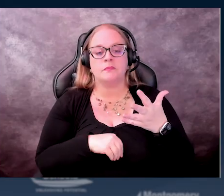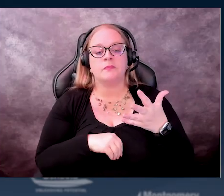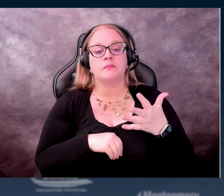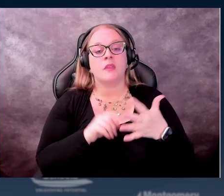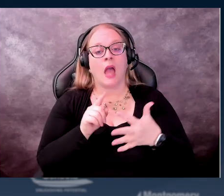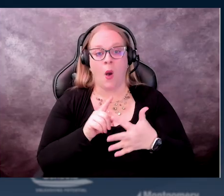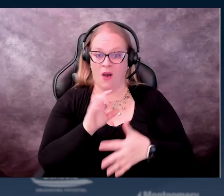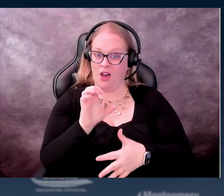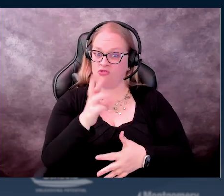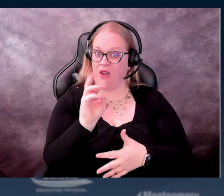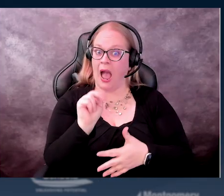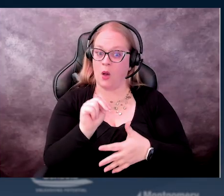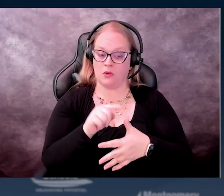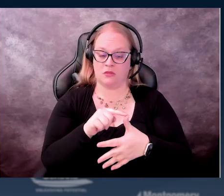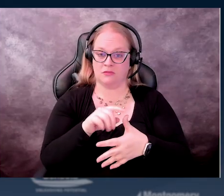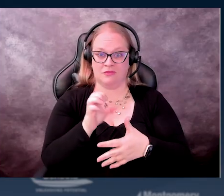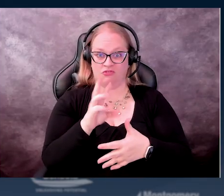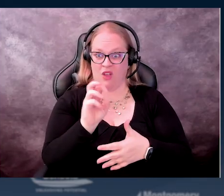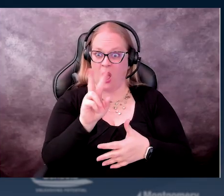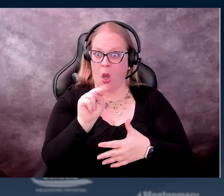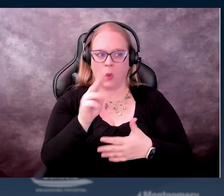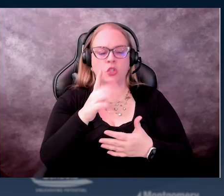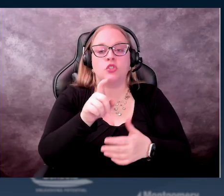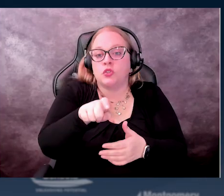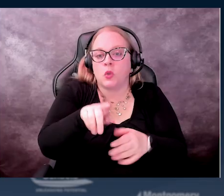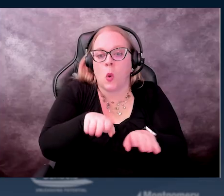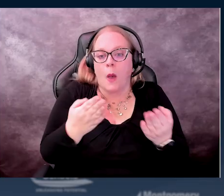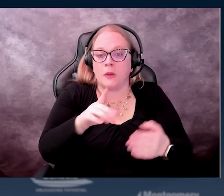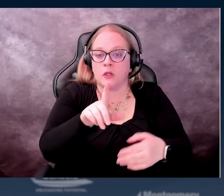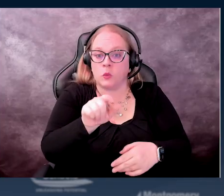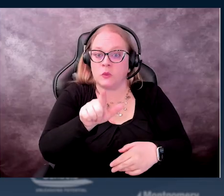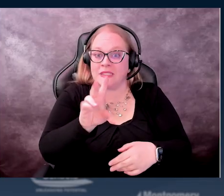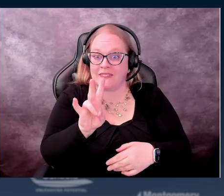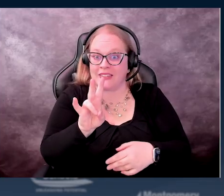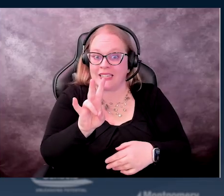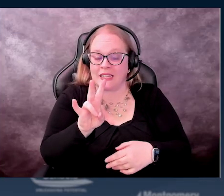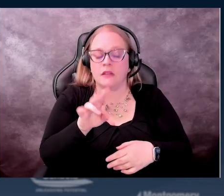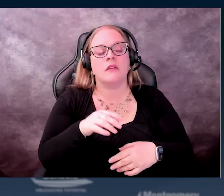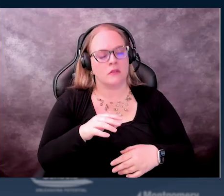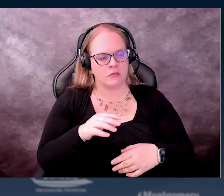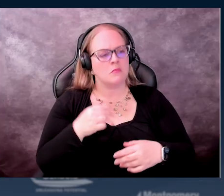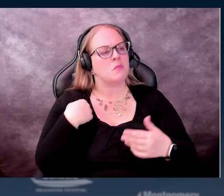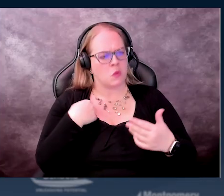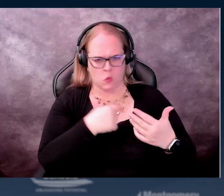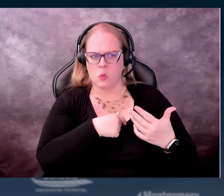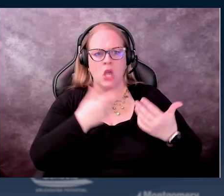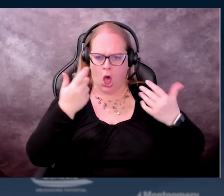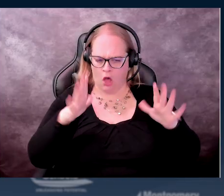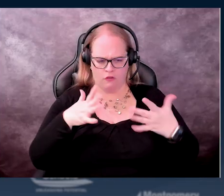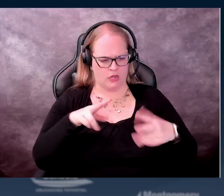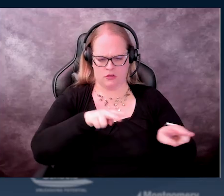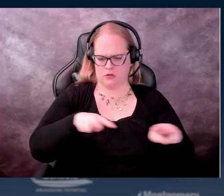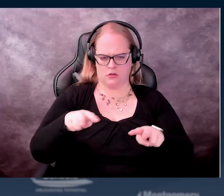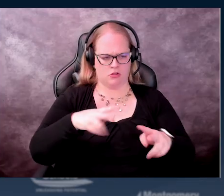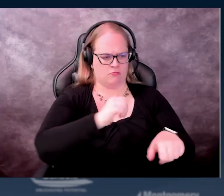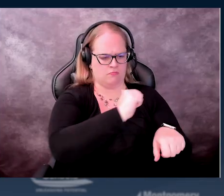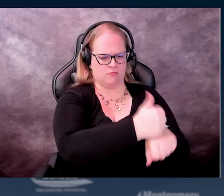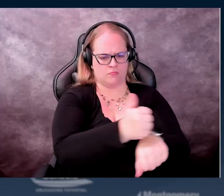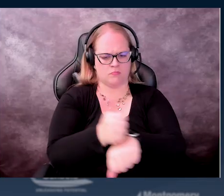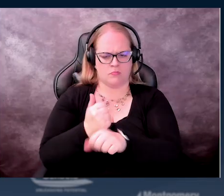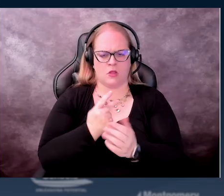set to open in 2027, and we have established the programs based on what the other 4 schools have to offer